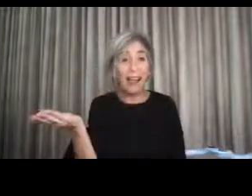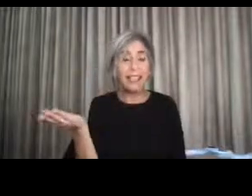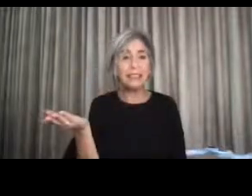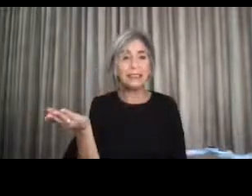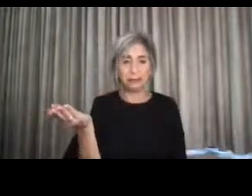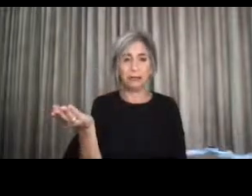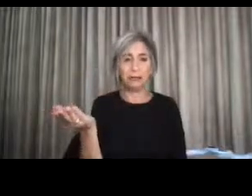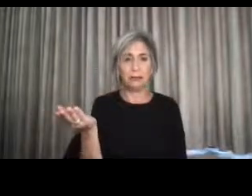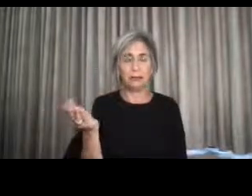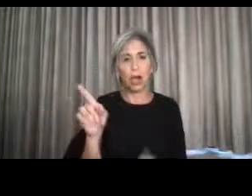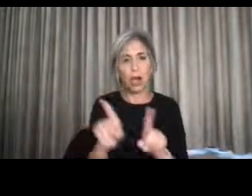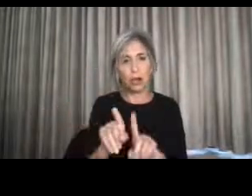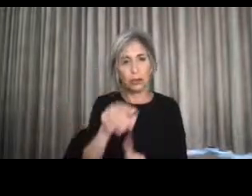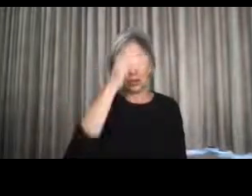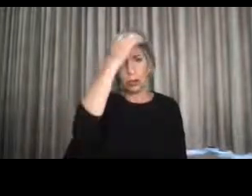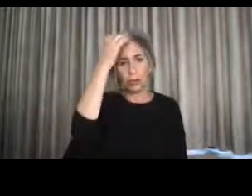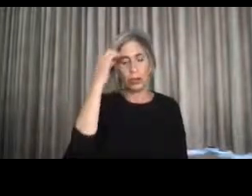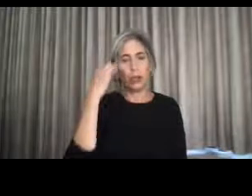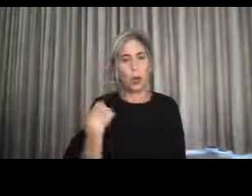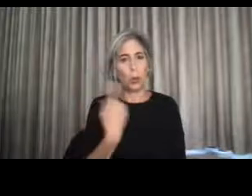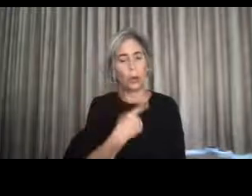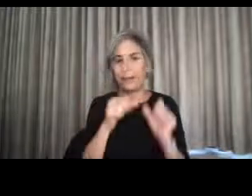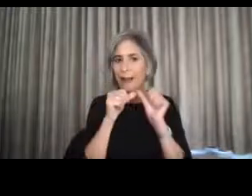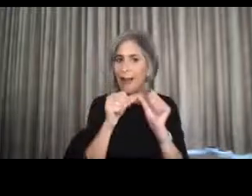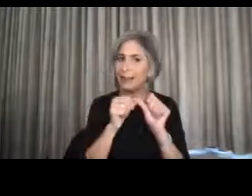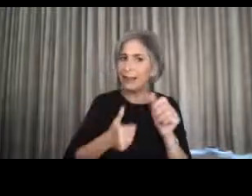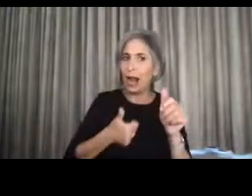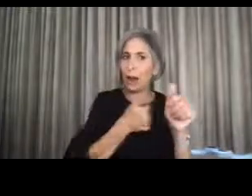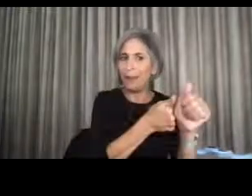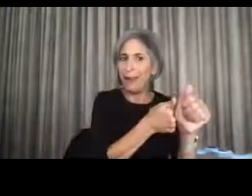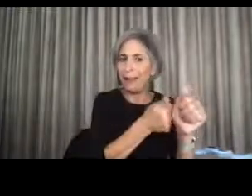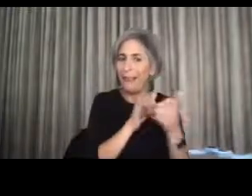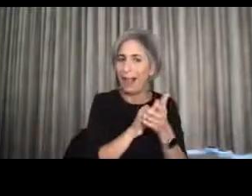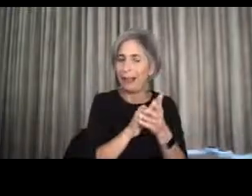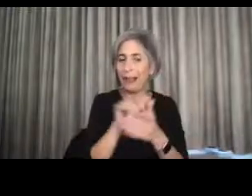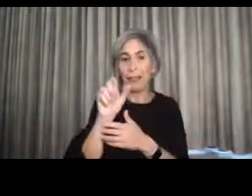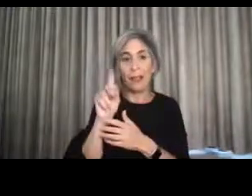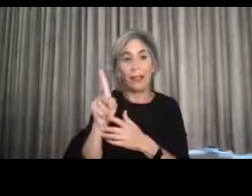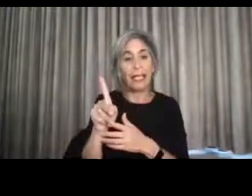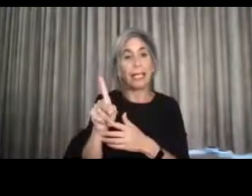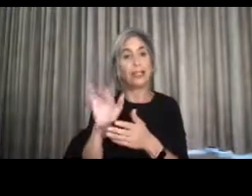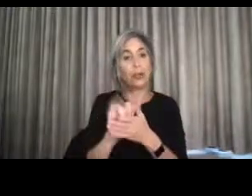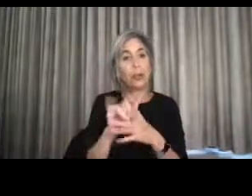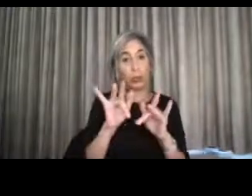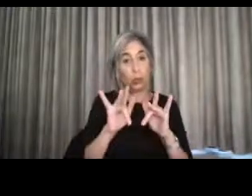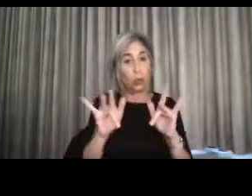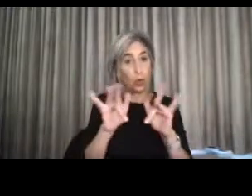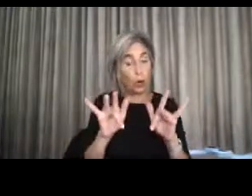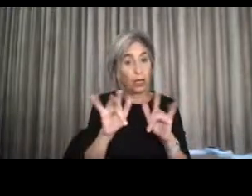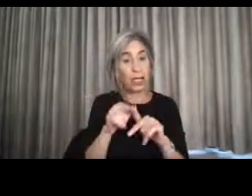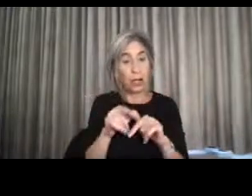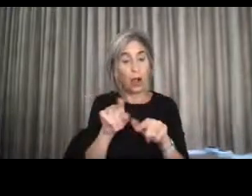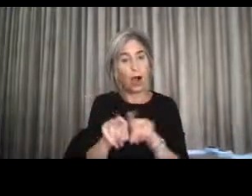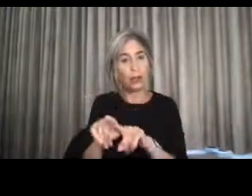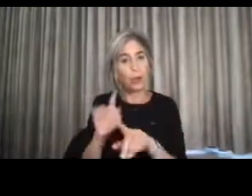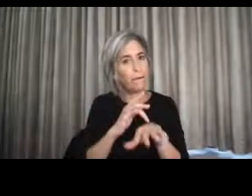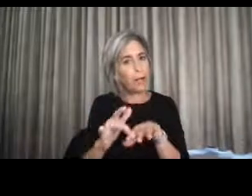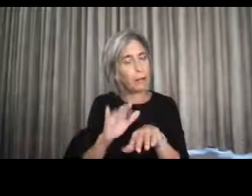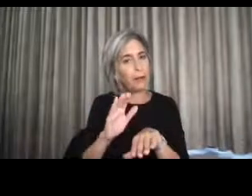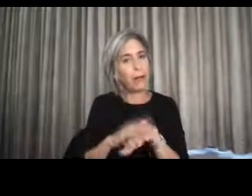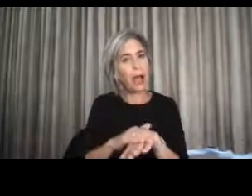and we again constantly update it. A link to this recording and few past recordings is also available on